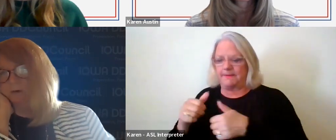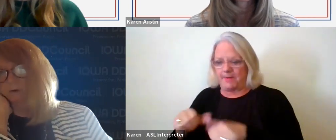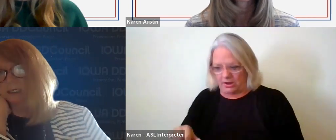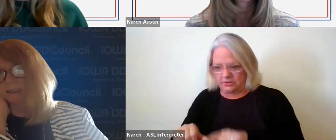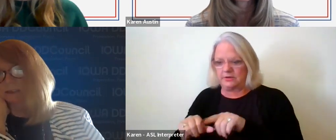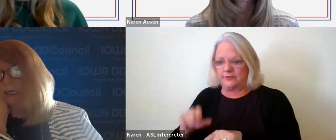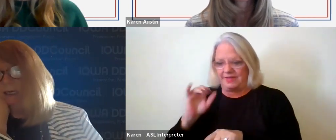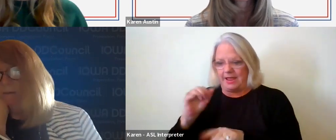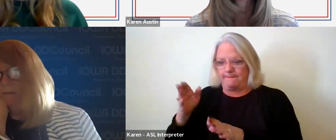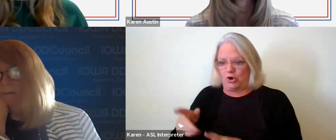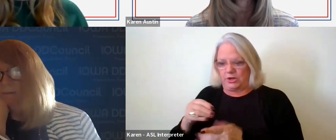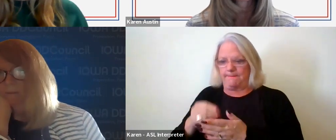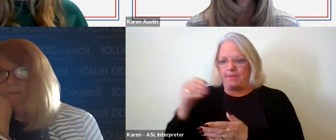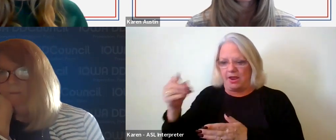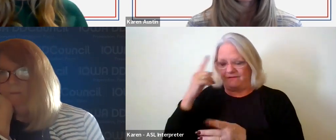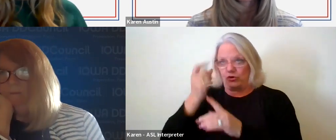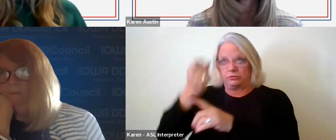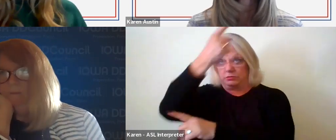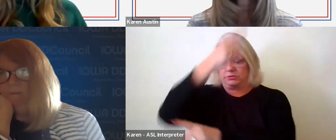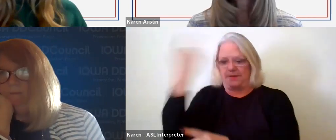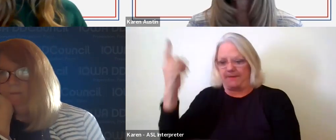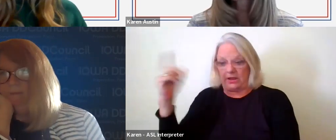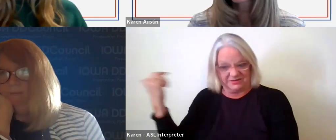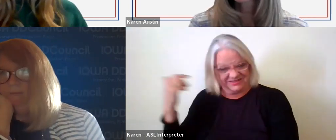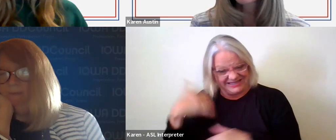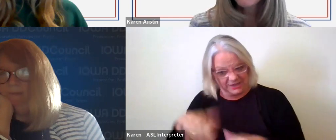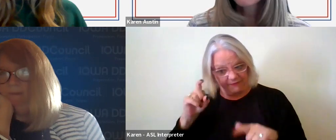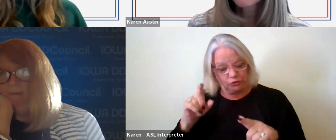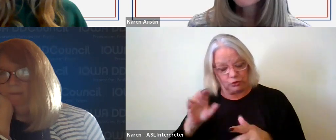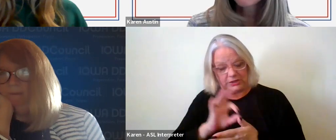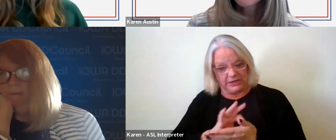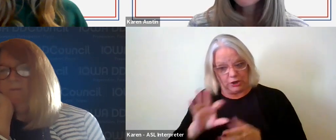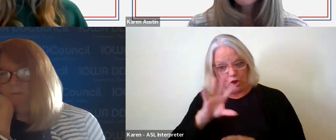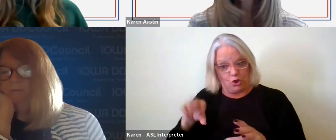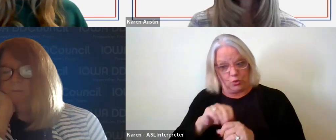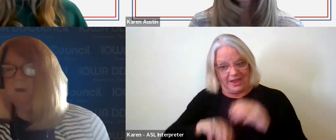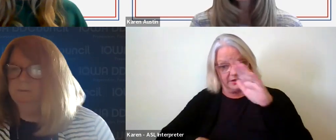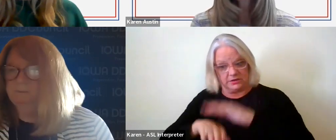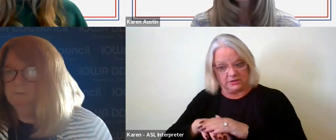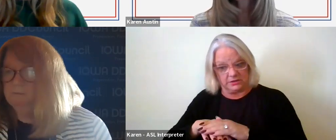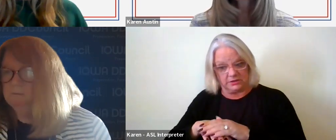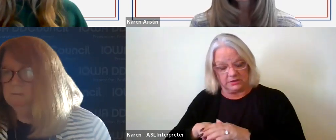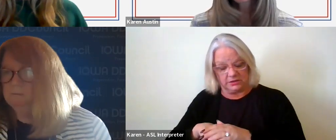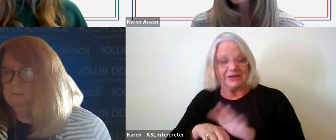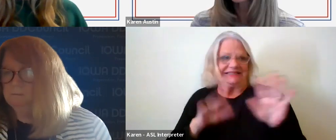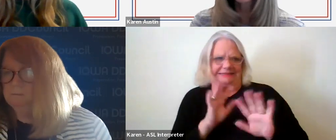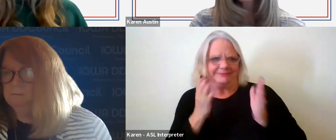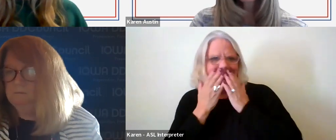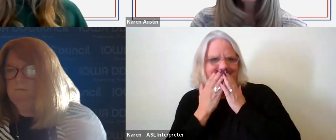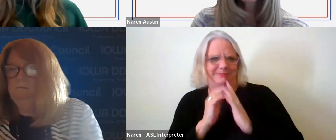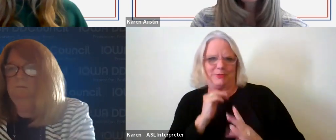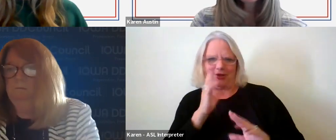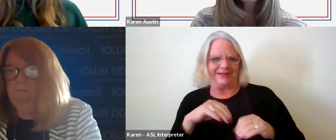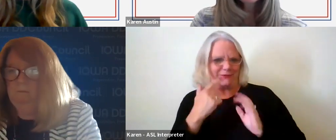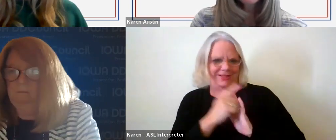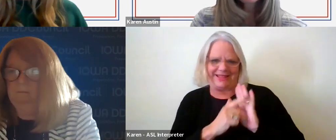does that money count towards SSI? So once again, we're not going to give legal advice, but what I will tell you is when I